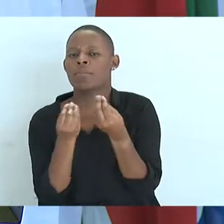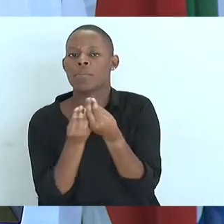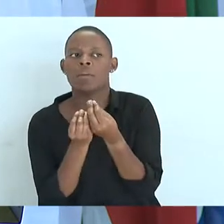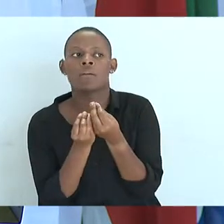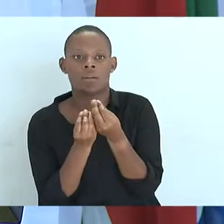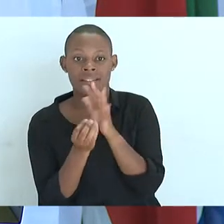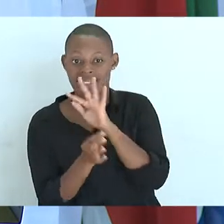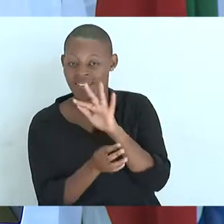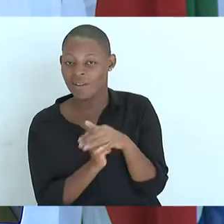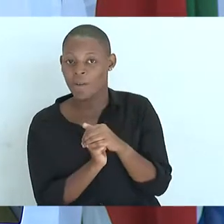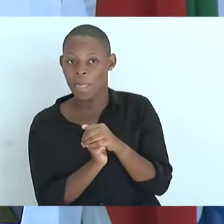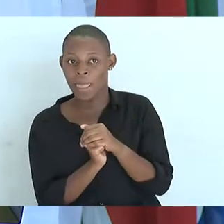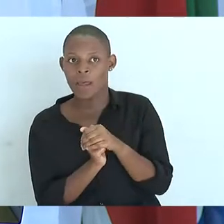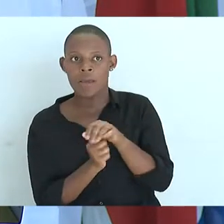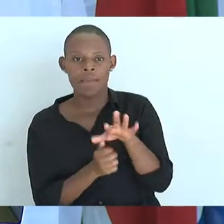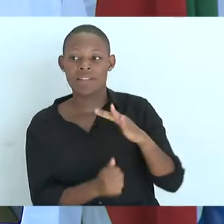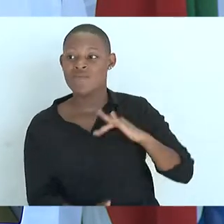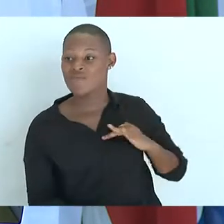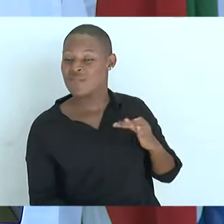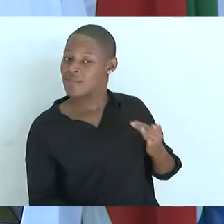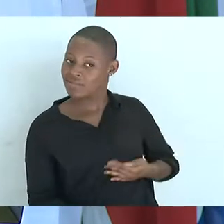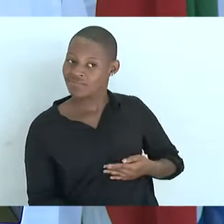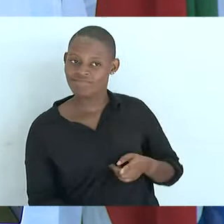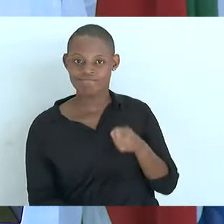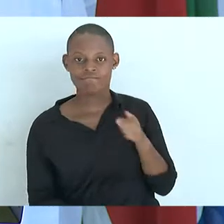Singasali futhi as women,